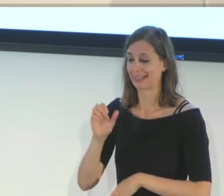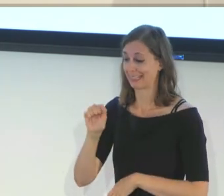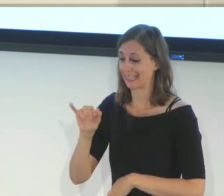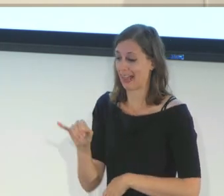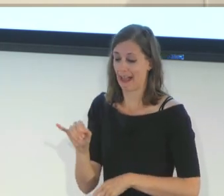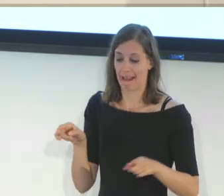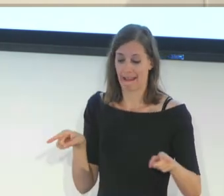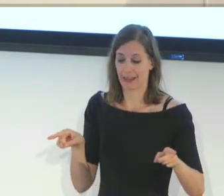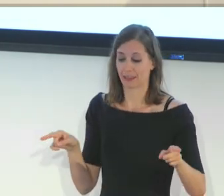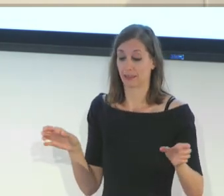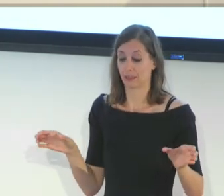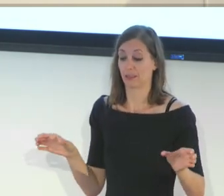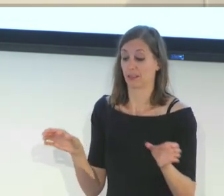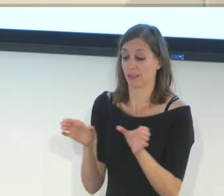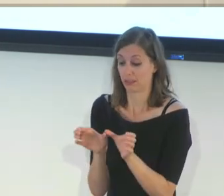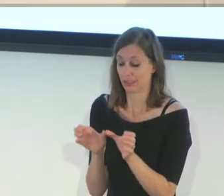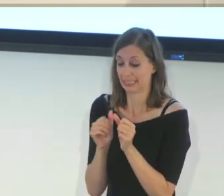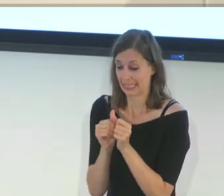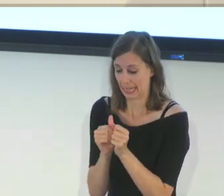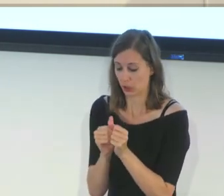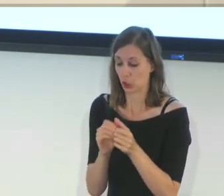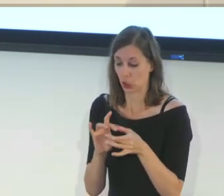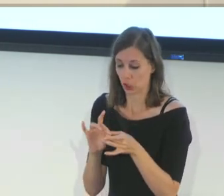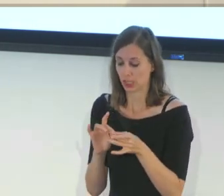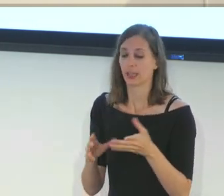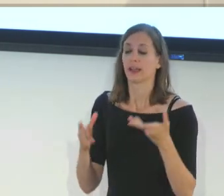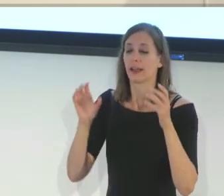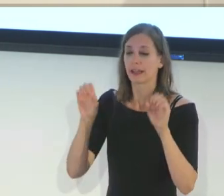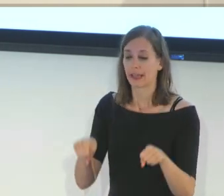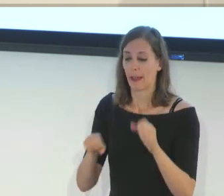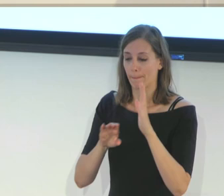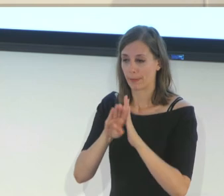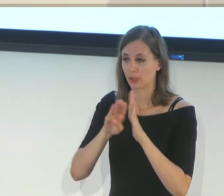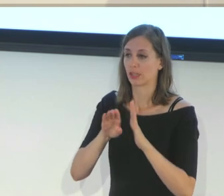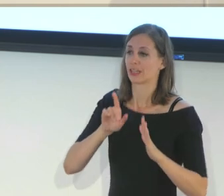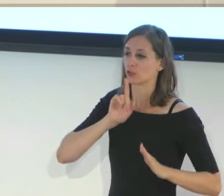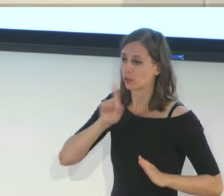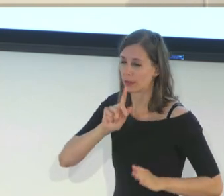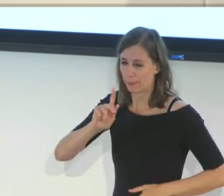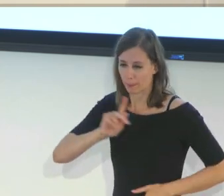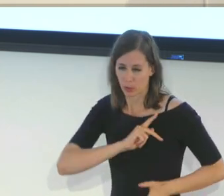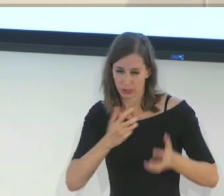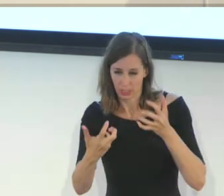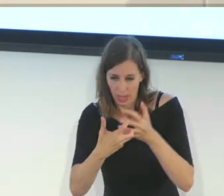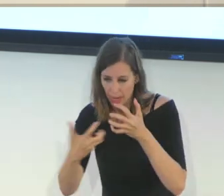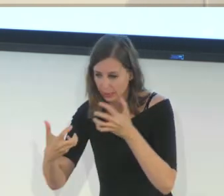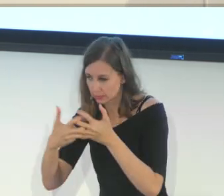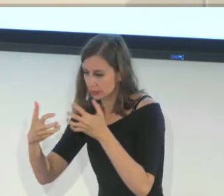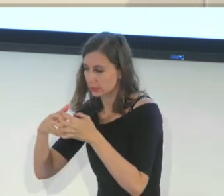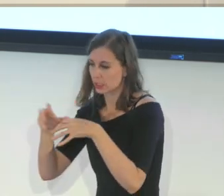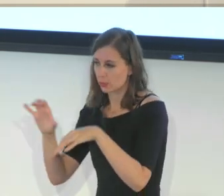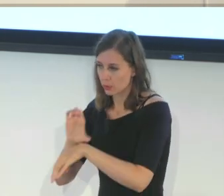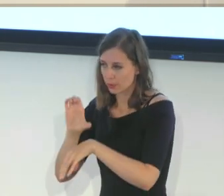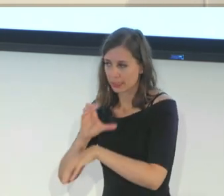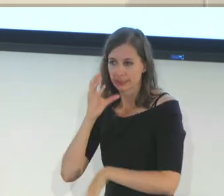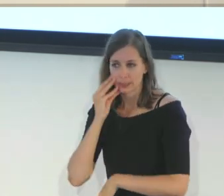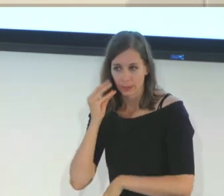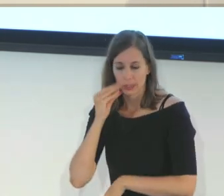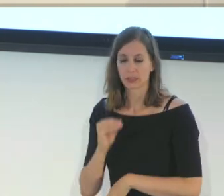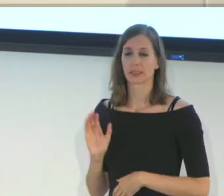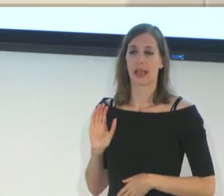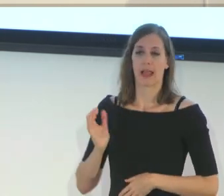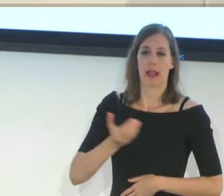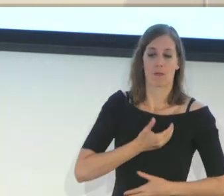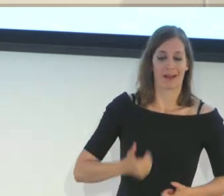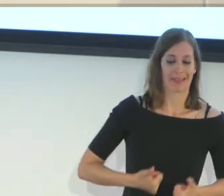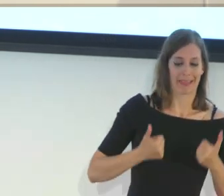together will allow us to build a truly personalized computing experience where our information, our lived context, and